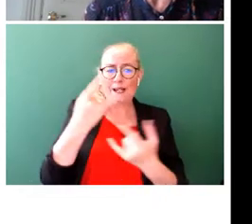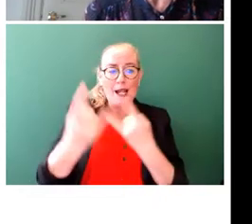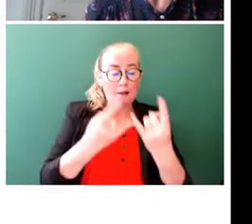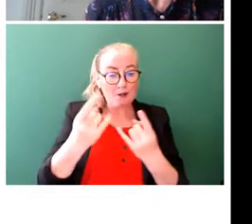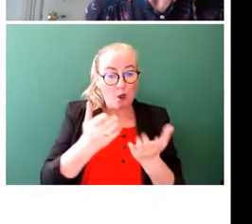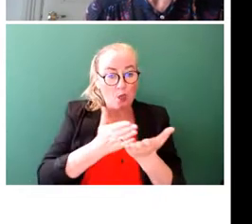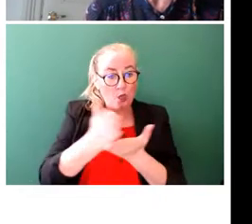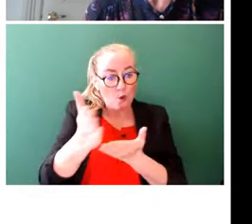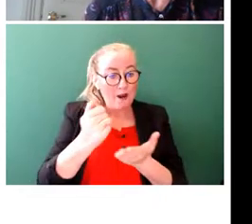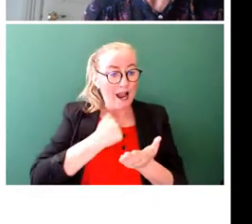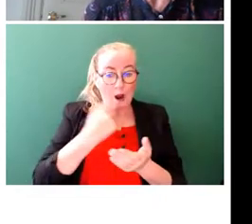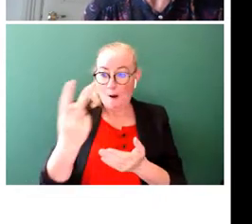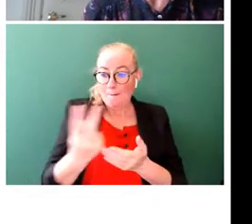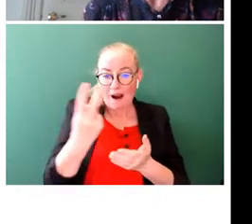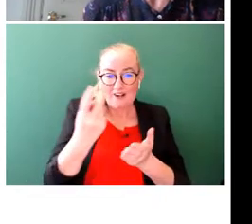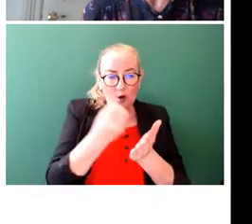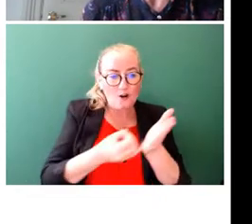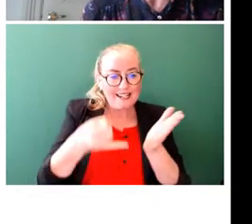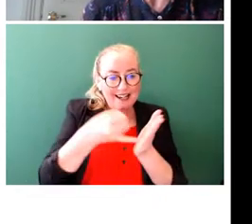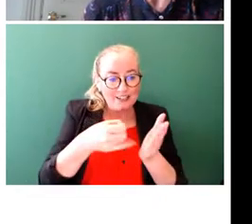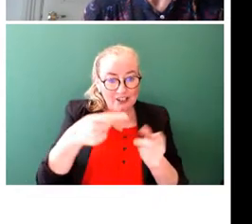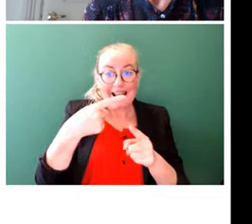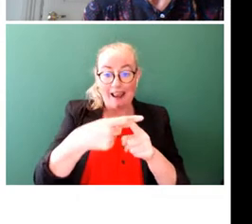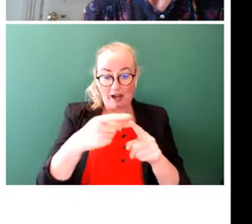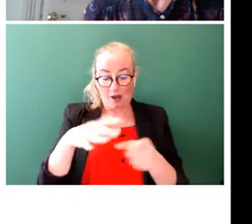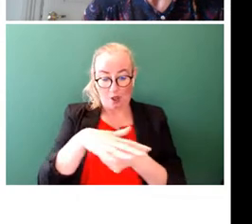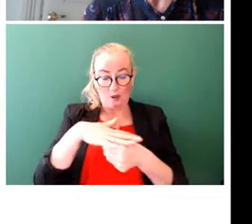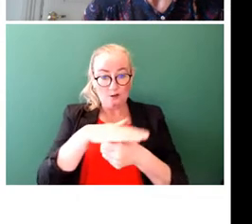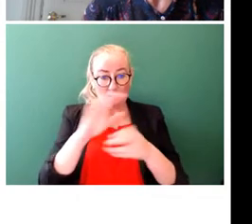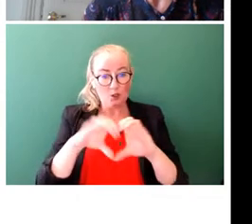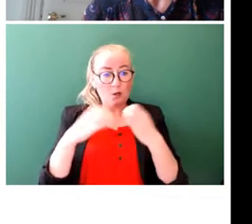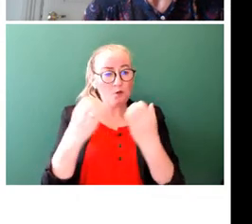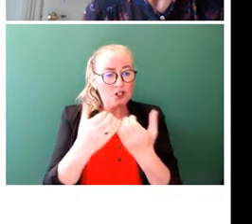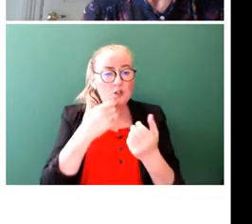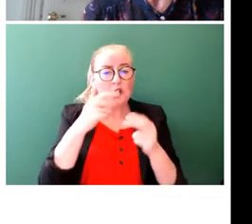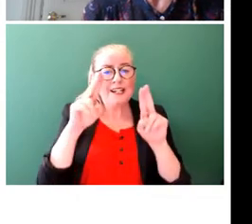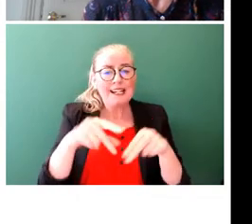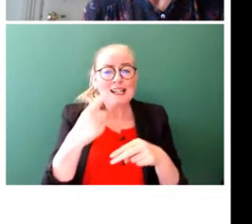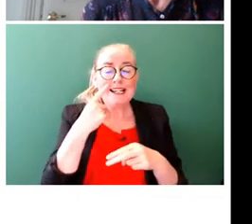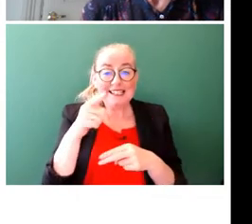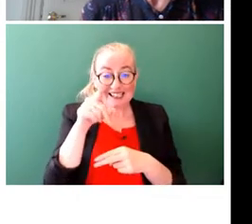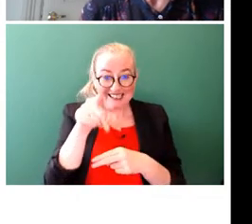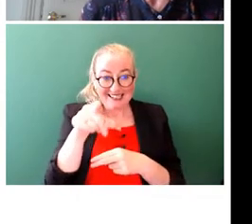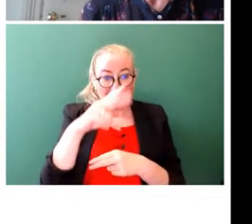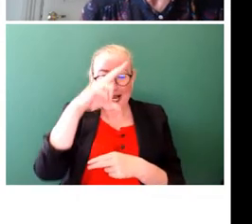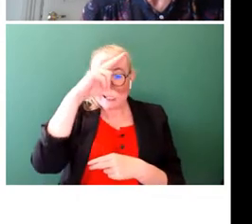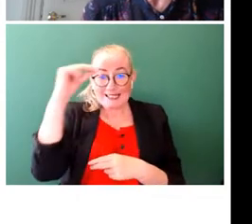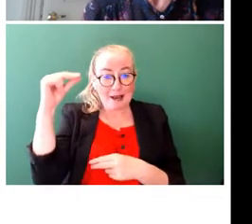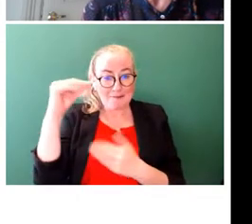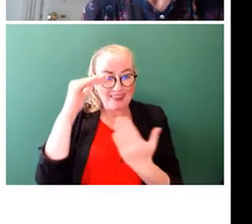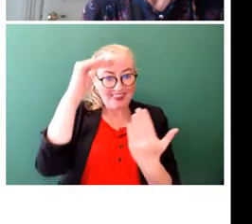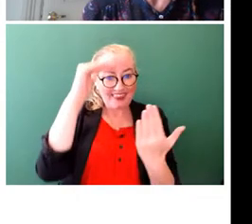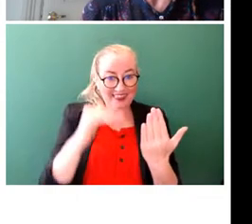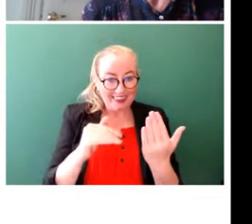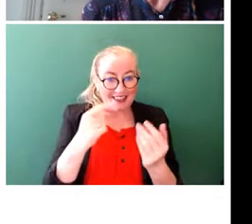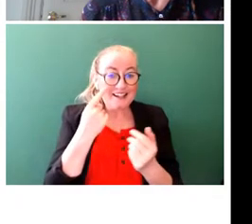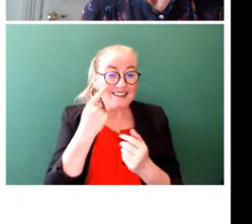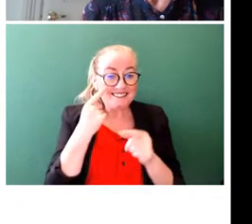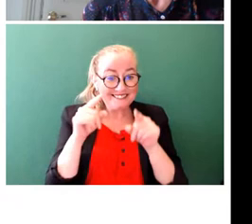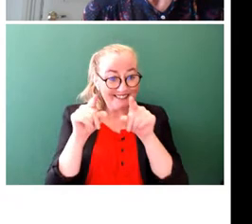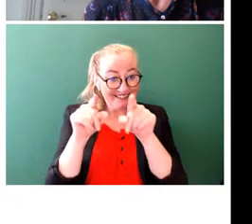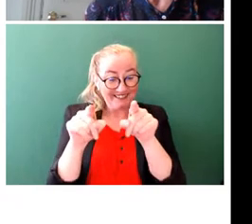our partner organizations and in the local communities. So you'll see a few examples here in the next slide as well,